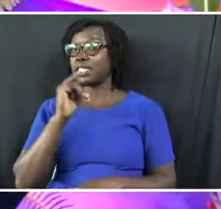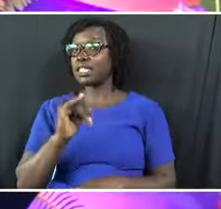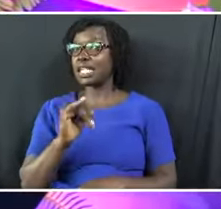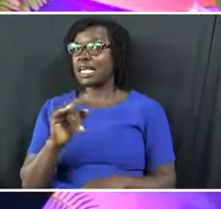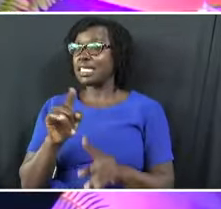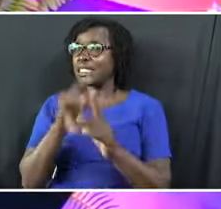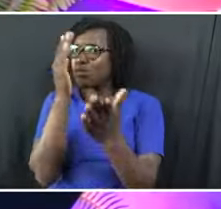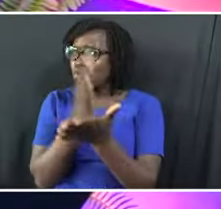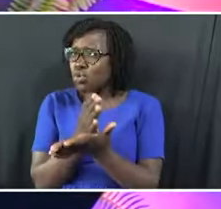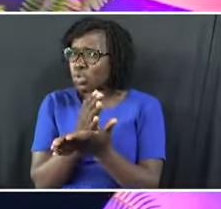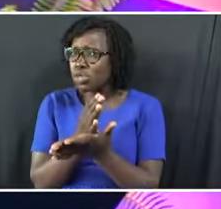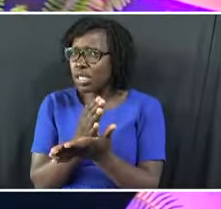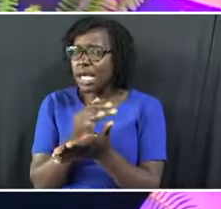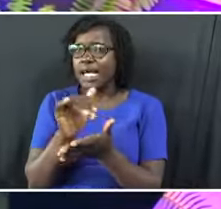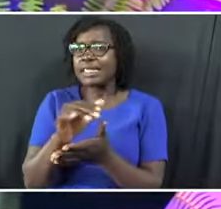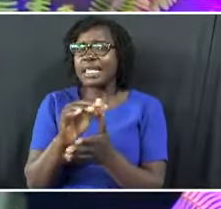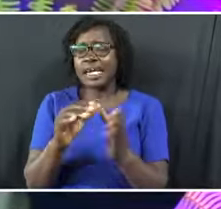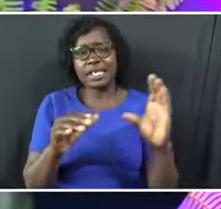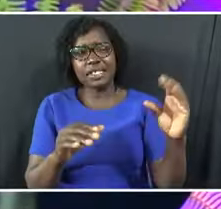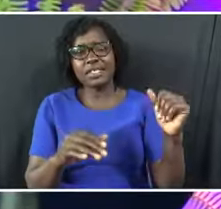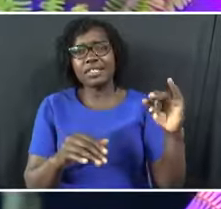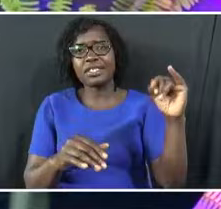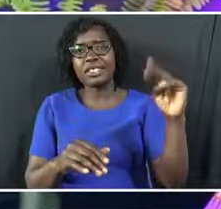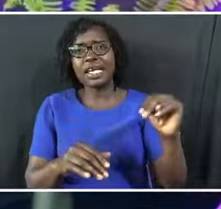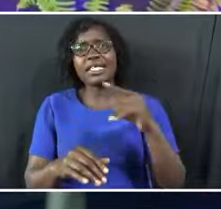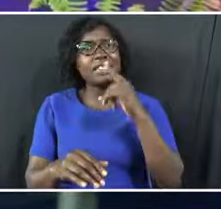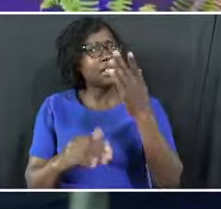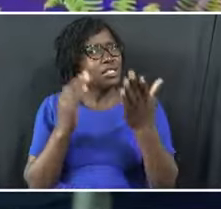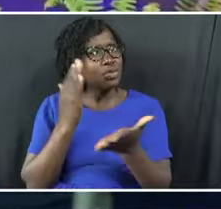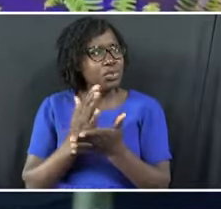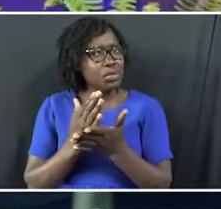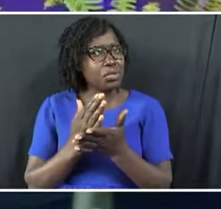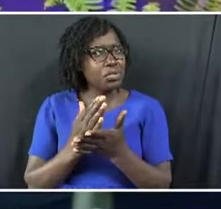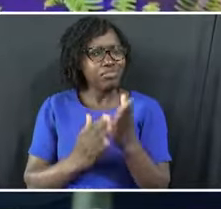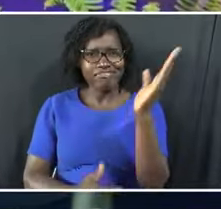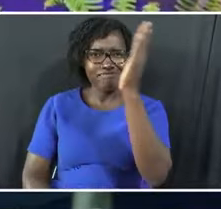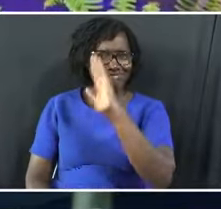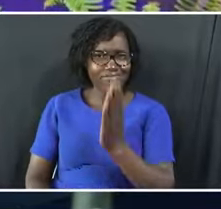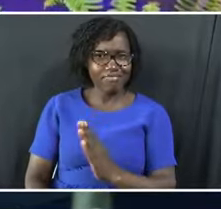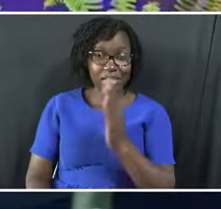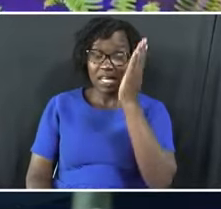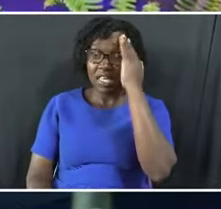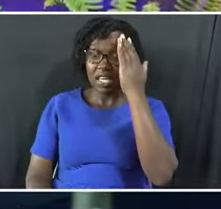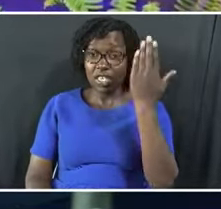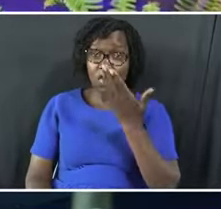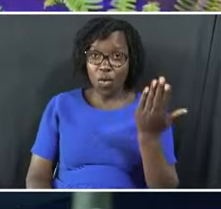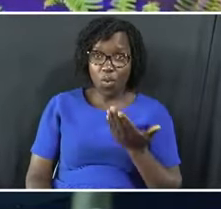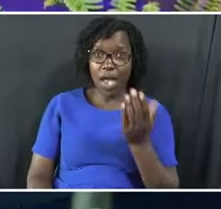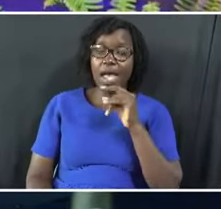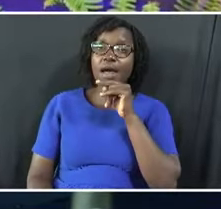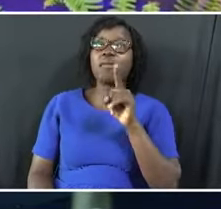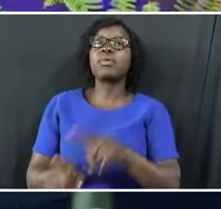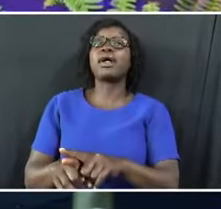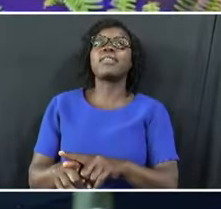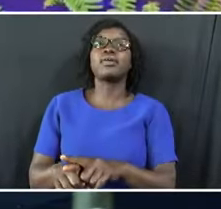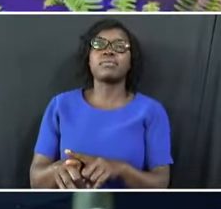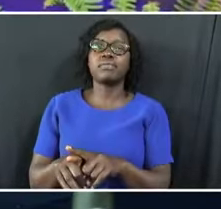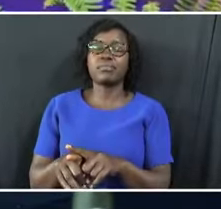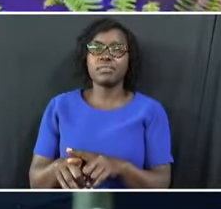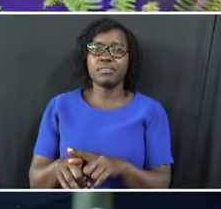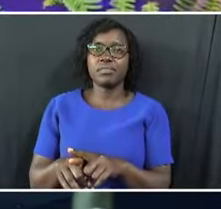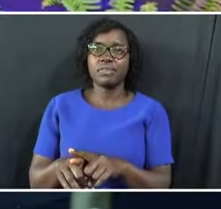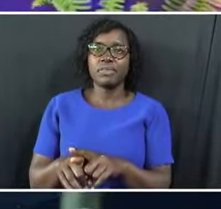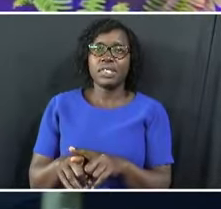the truth that Cain is speaking of? Cain knew where Abel was. You